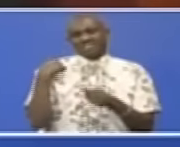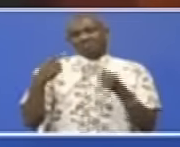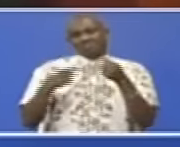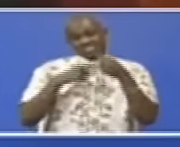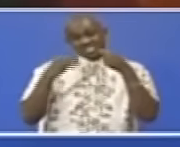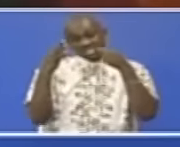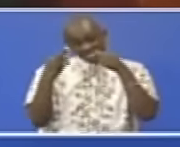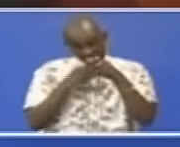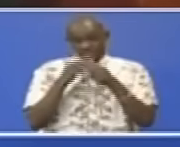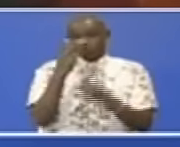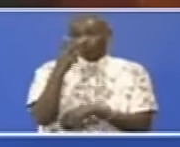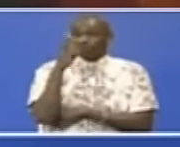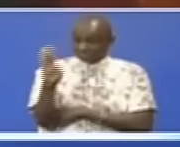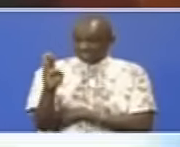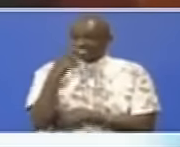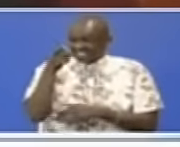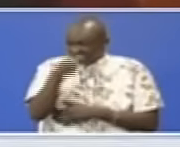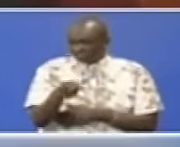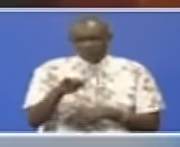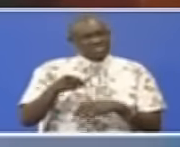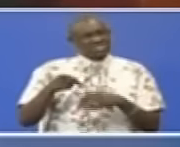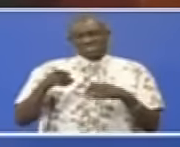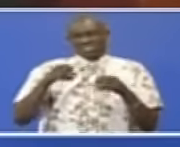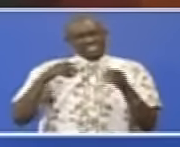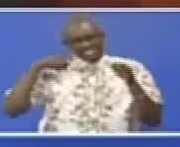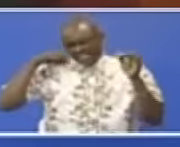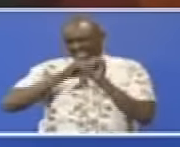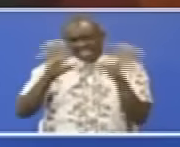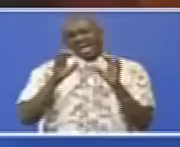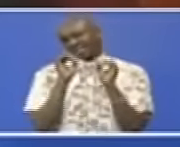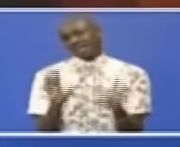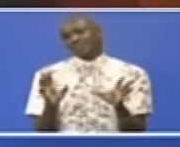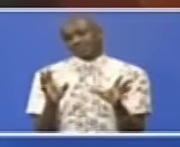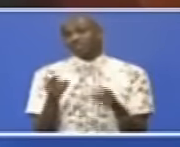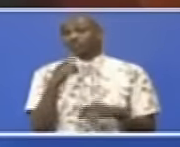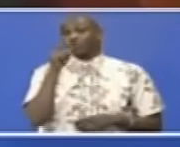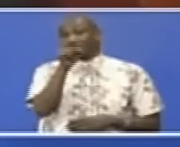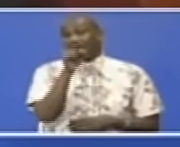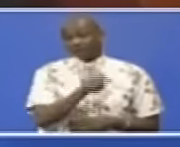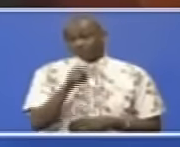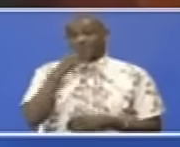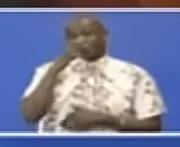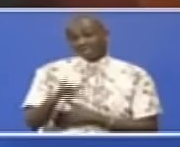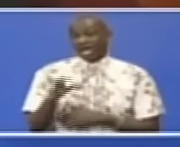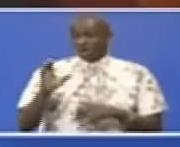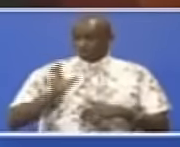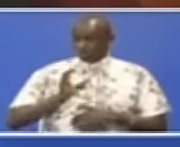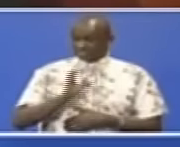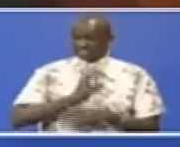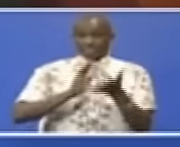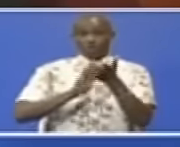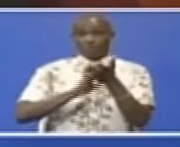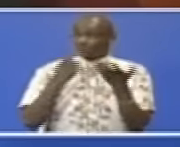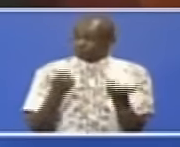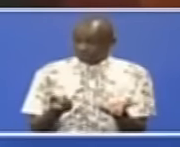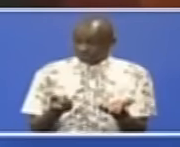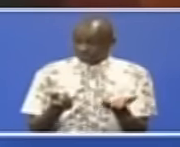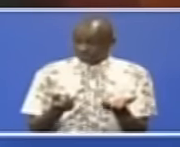68-2B found not to be substantiated. And therefore, Mr. Speaker, the committee recommends,